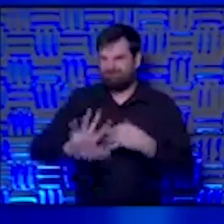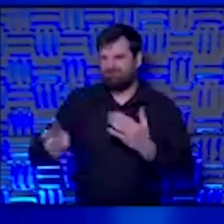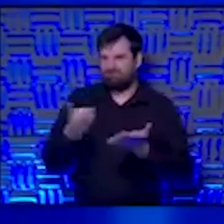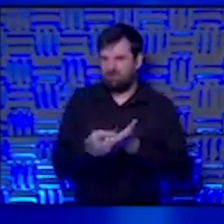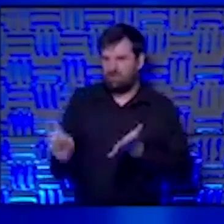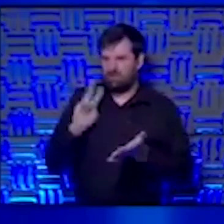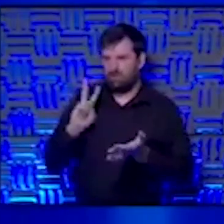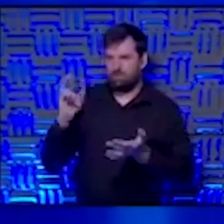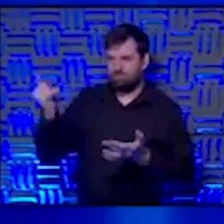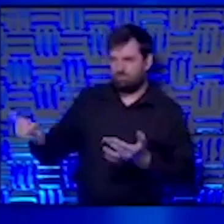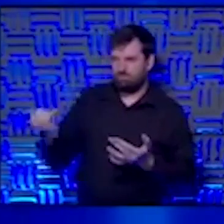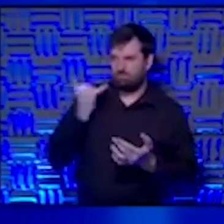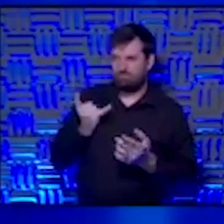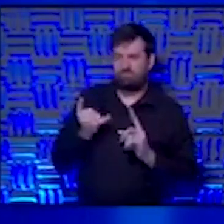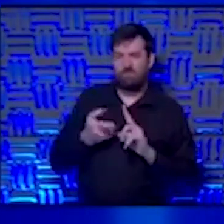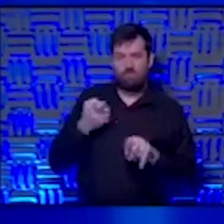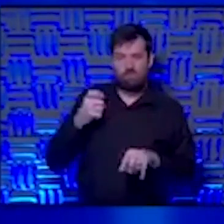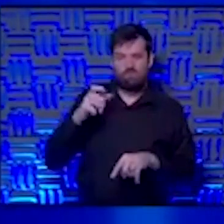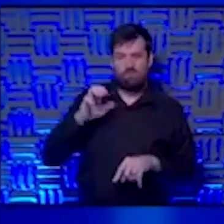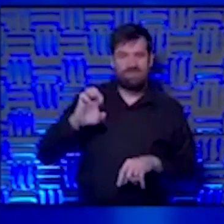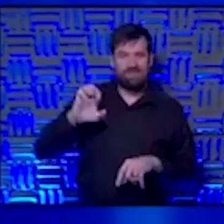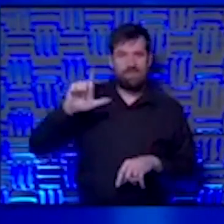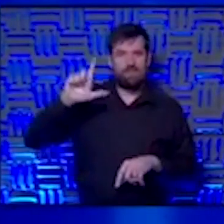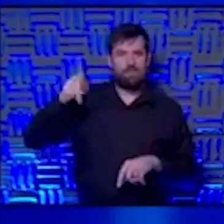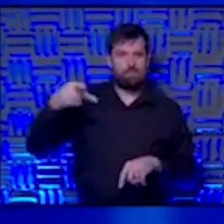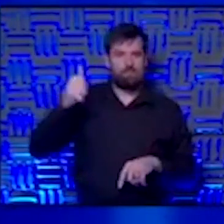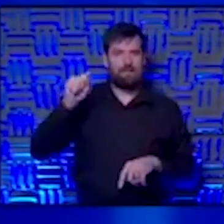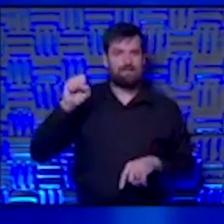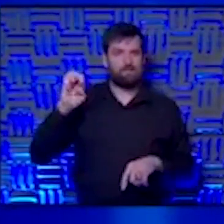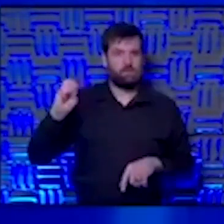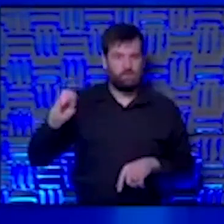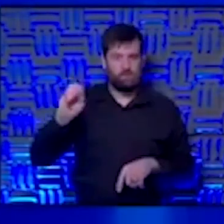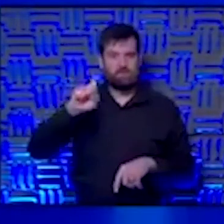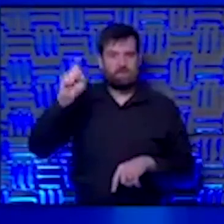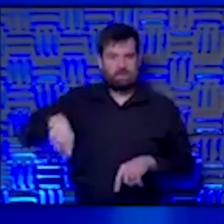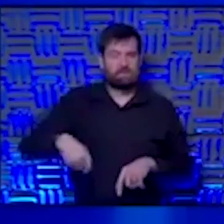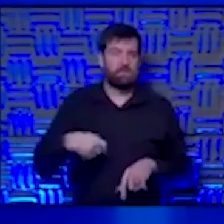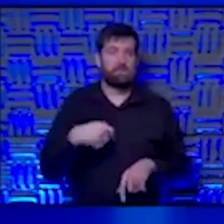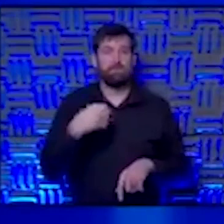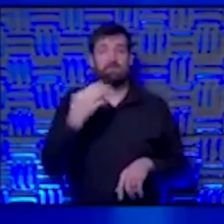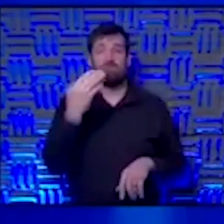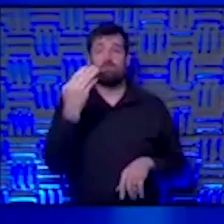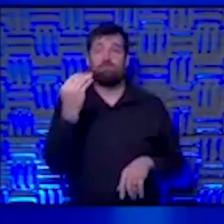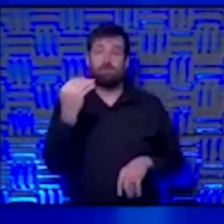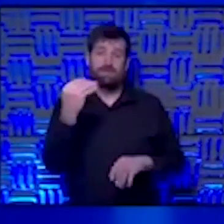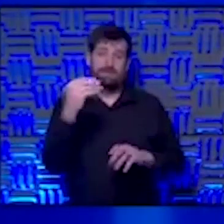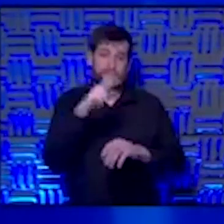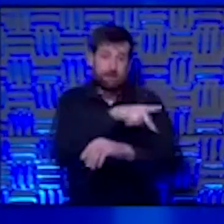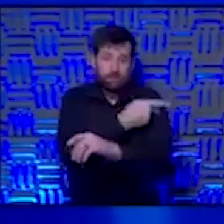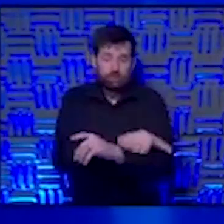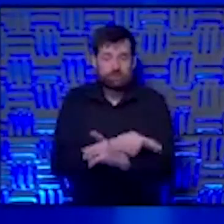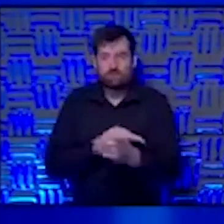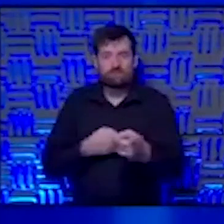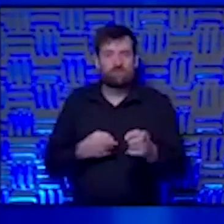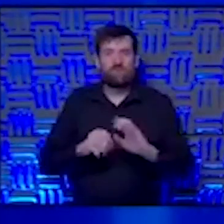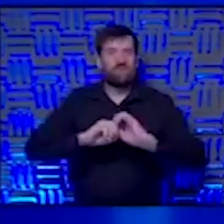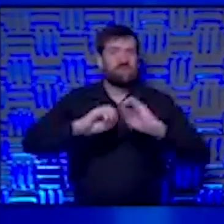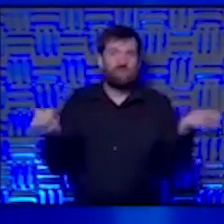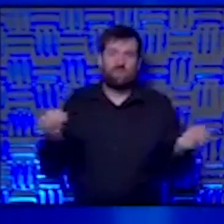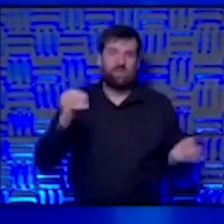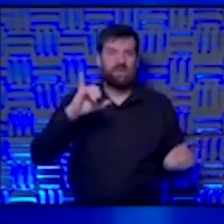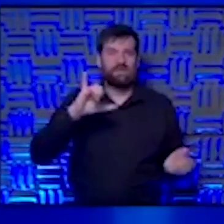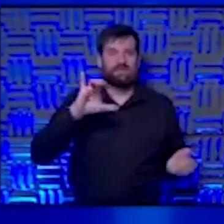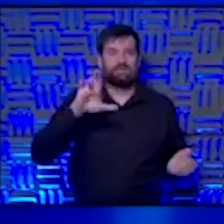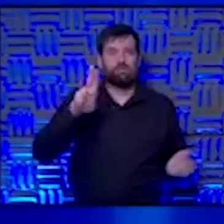got a call from down around El Paso, Texas, that there were 14 COVID positive patients who didn't have an ICU bed, and they were asking